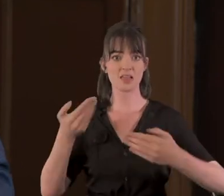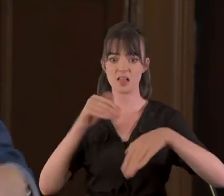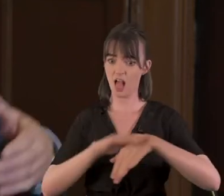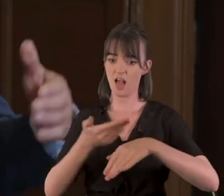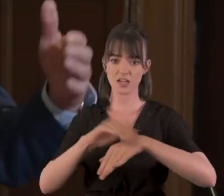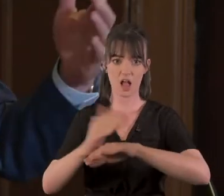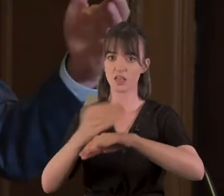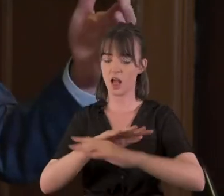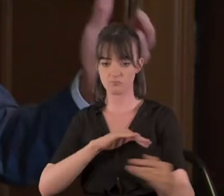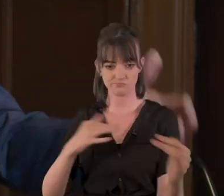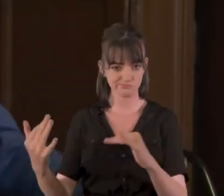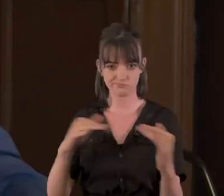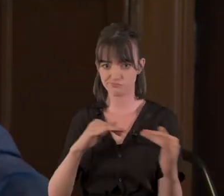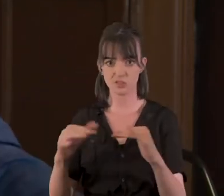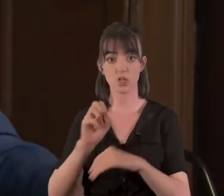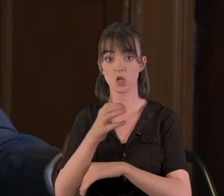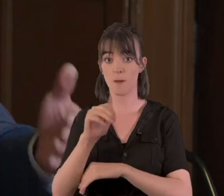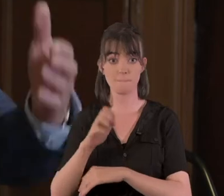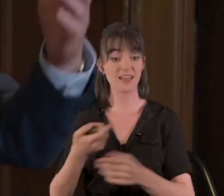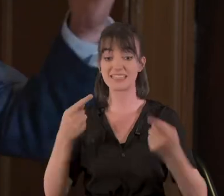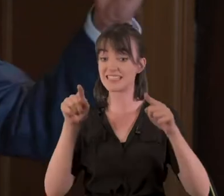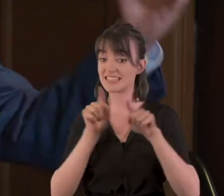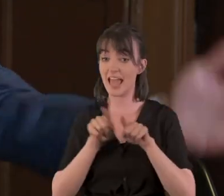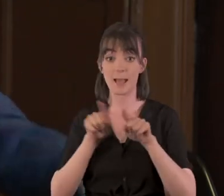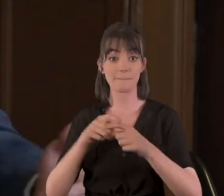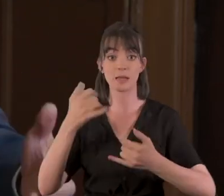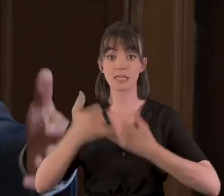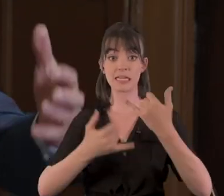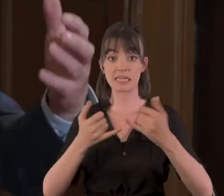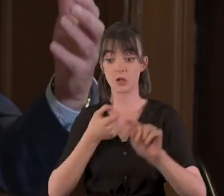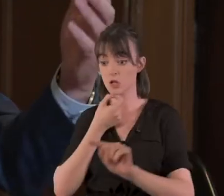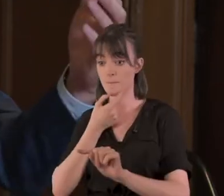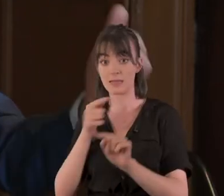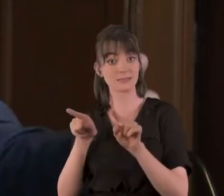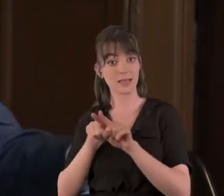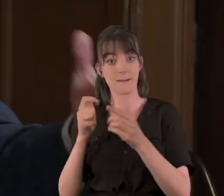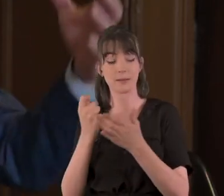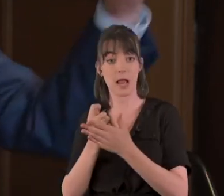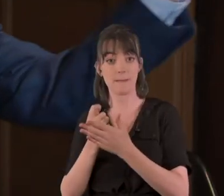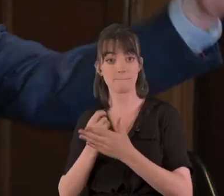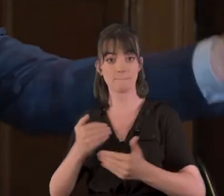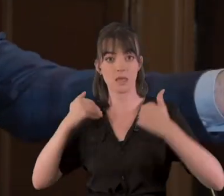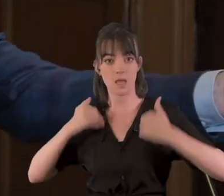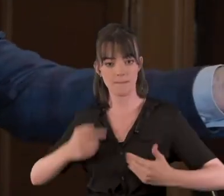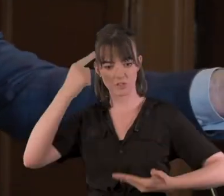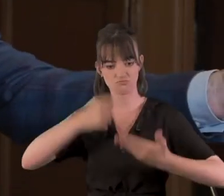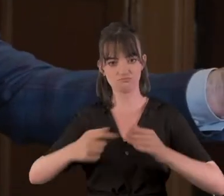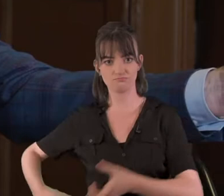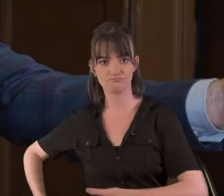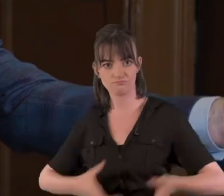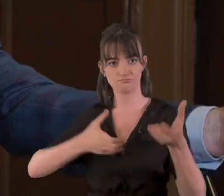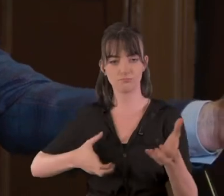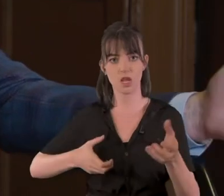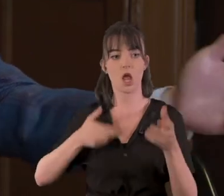Somme in the same year that over in Dublin, men are taking up arms which have been supplied by Britain's